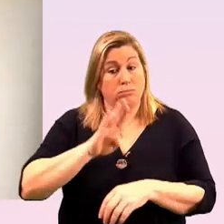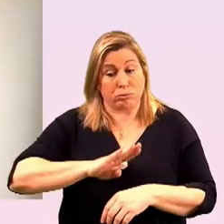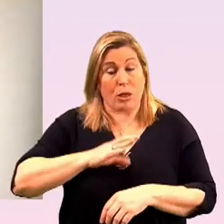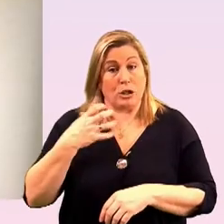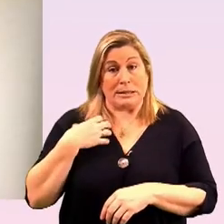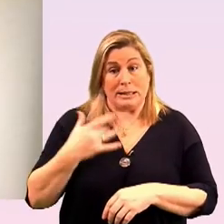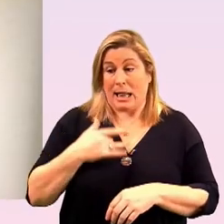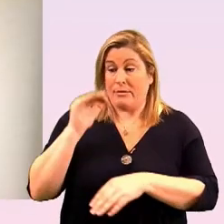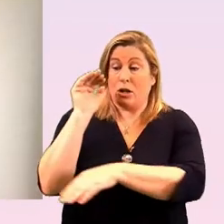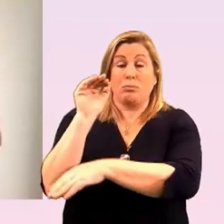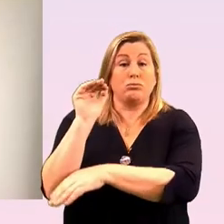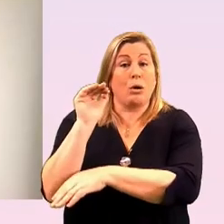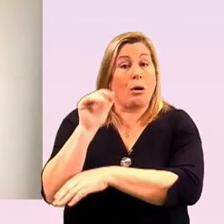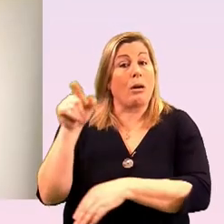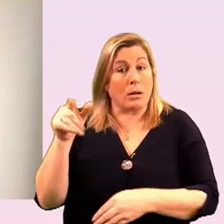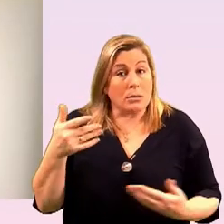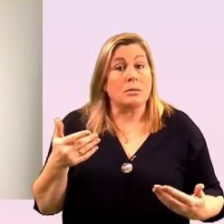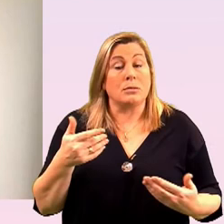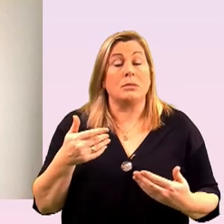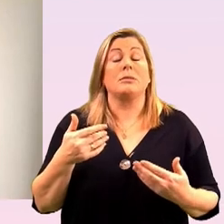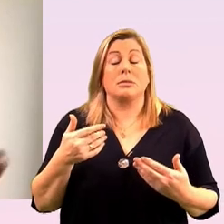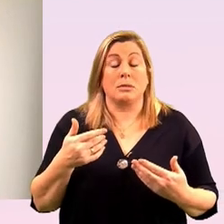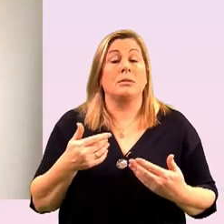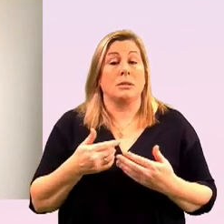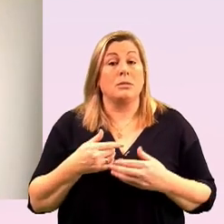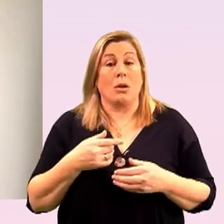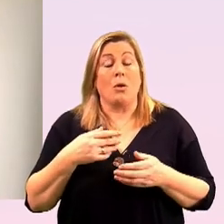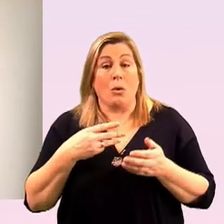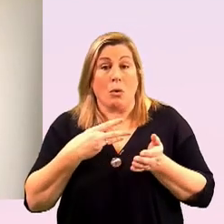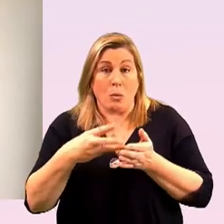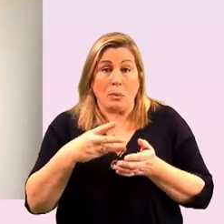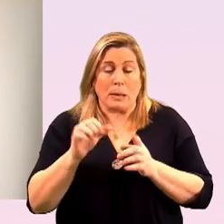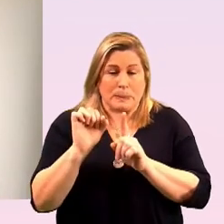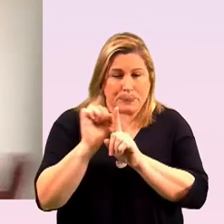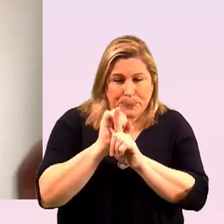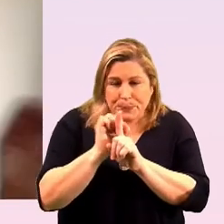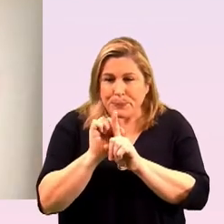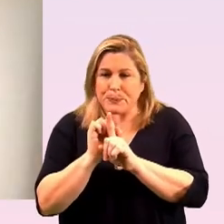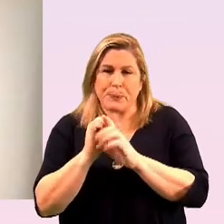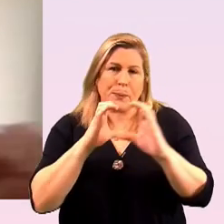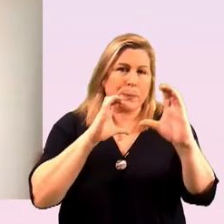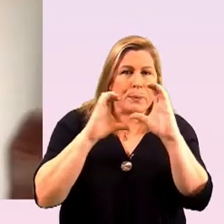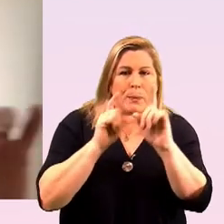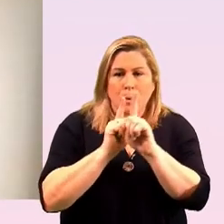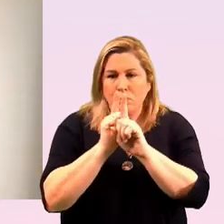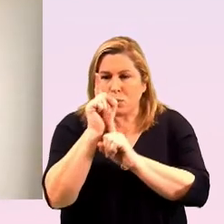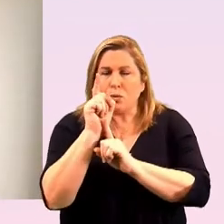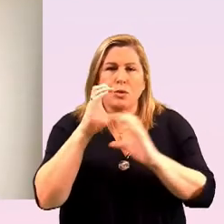are living, you know, so in terms of finessing the communication